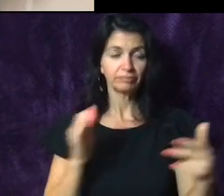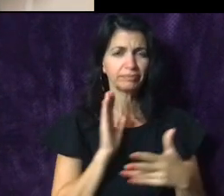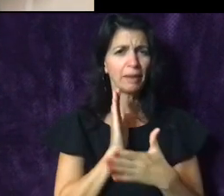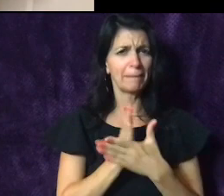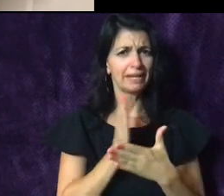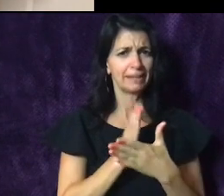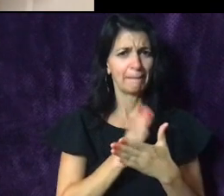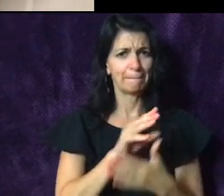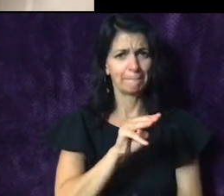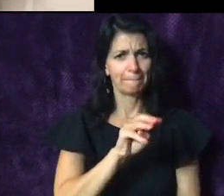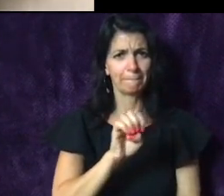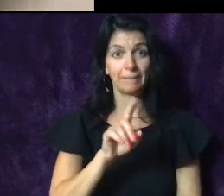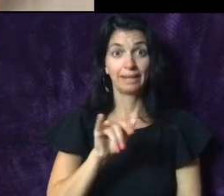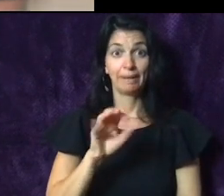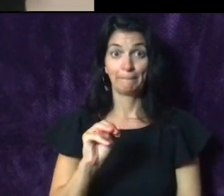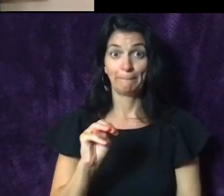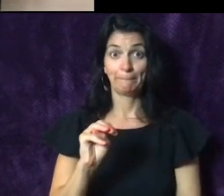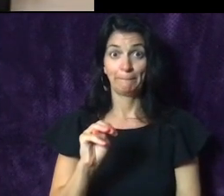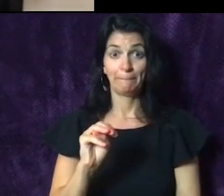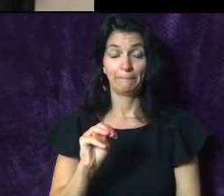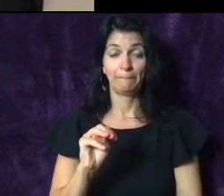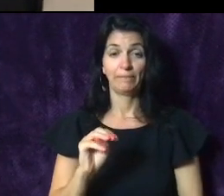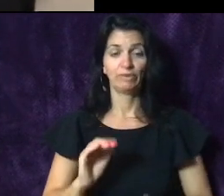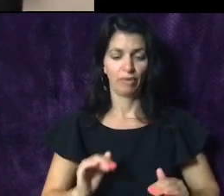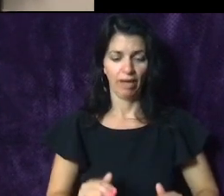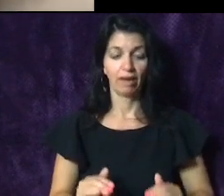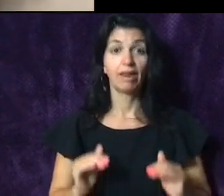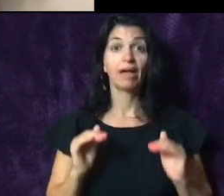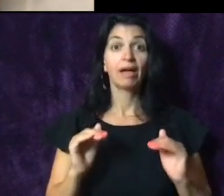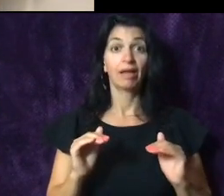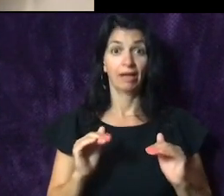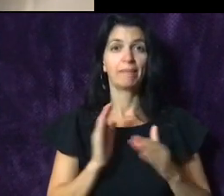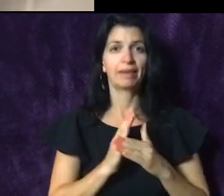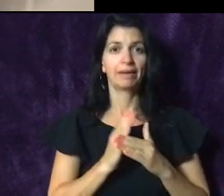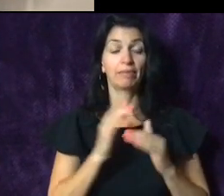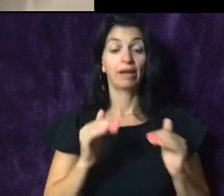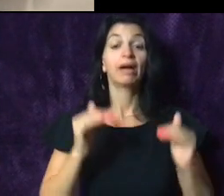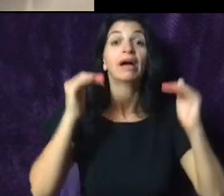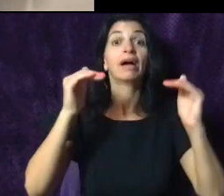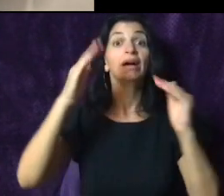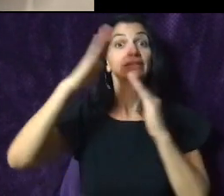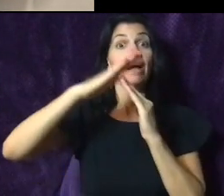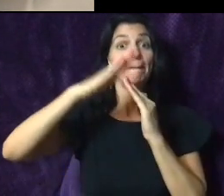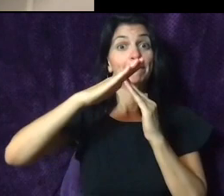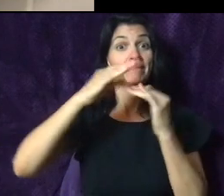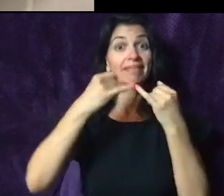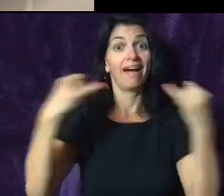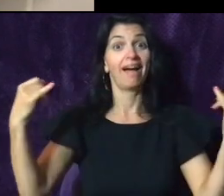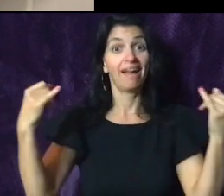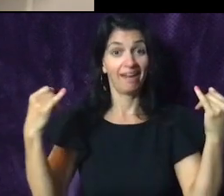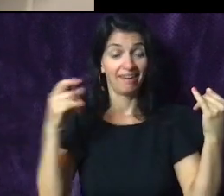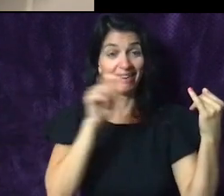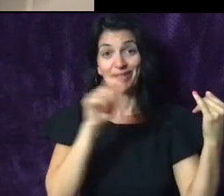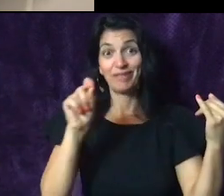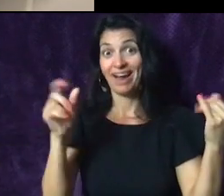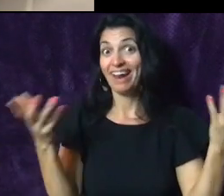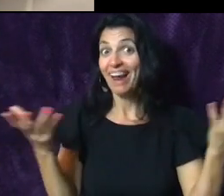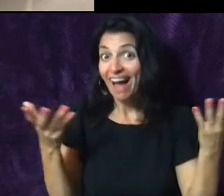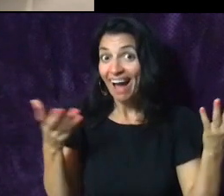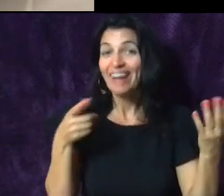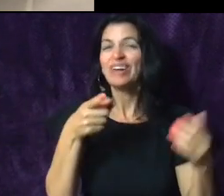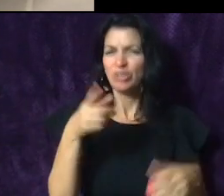medium. So this middle line is all about the middle glass. And then this top line over here, we're gonna write, you guessed